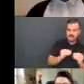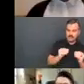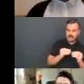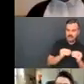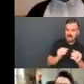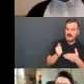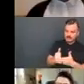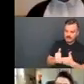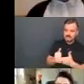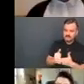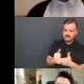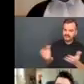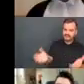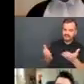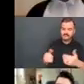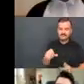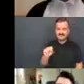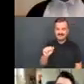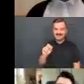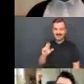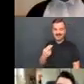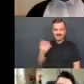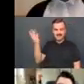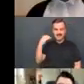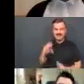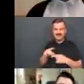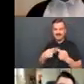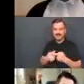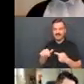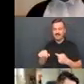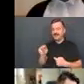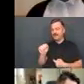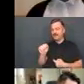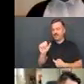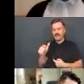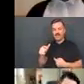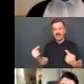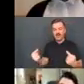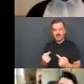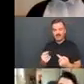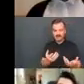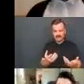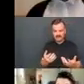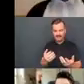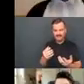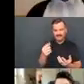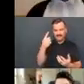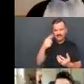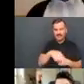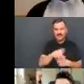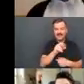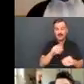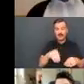Miller spoke very eloquently earlier about the moral harm of, uh, for care providers when